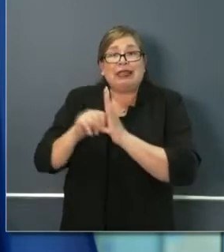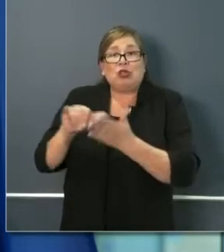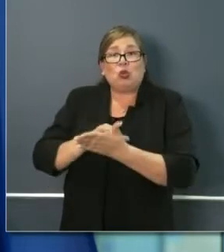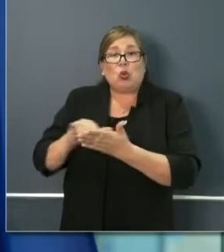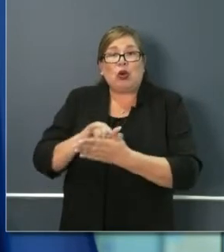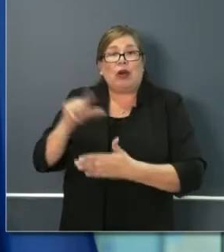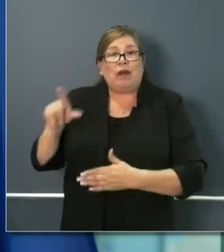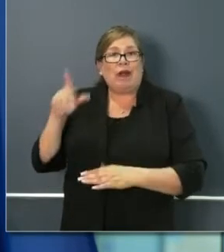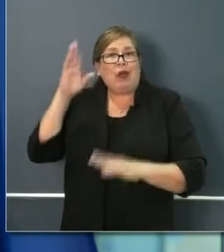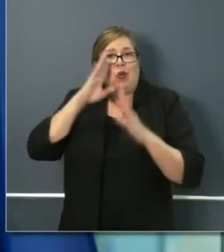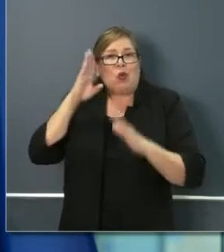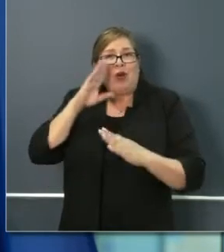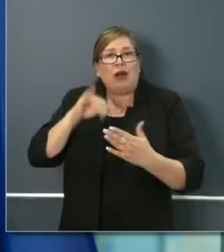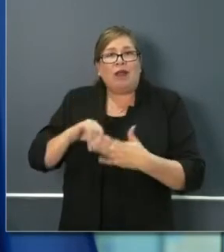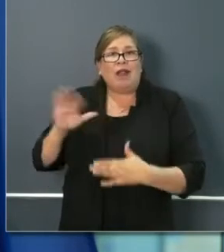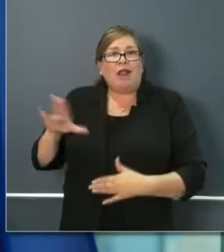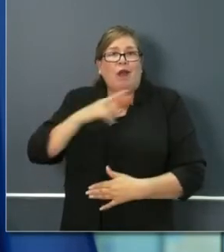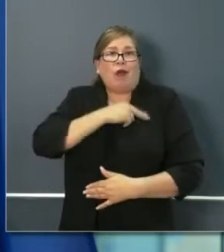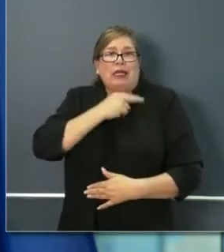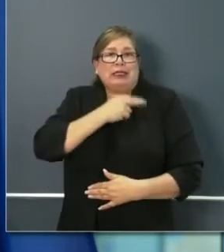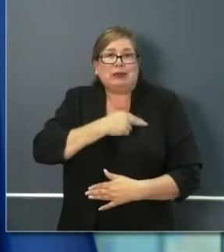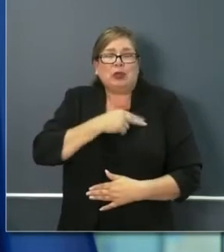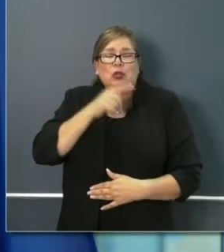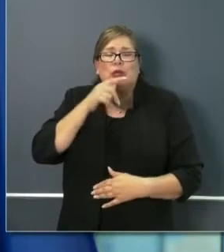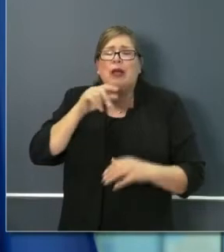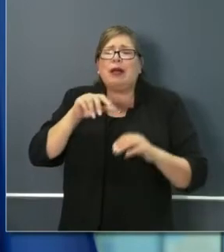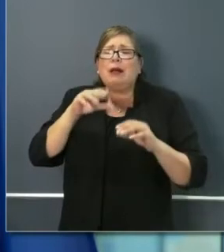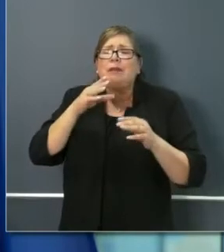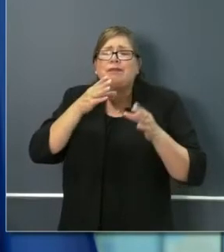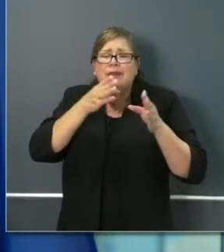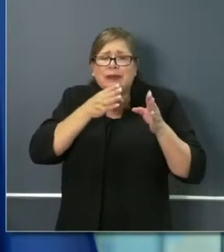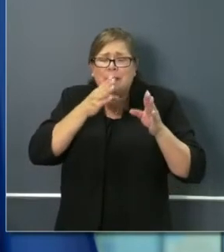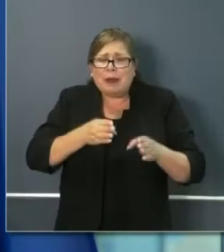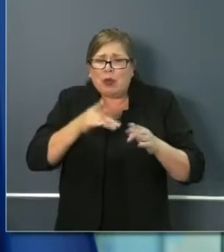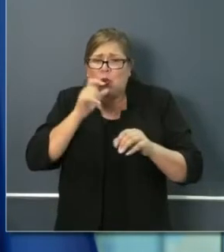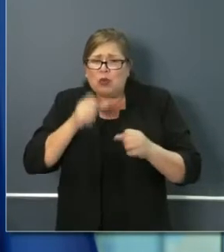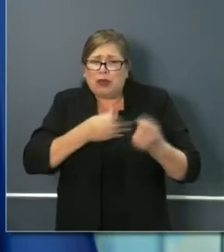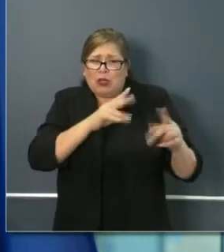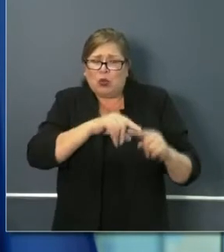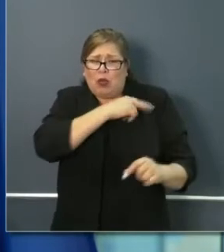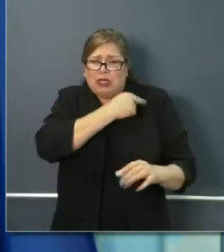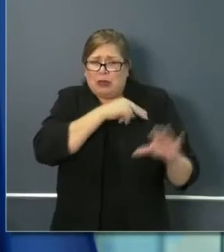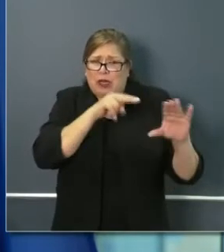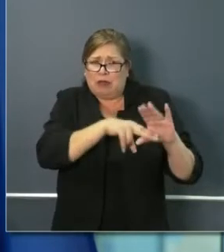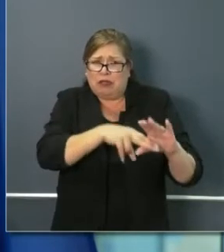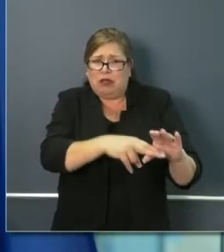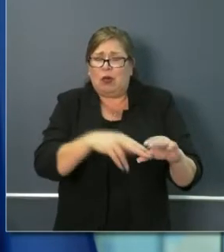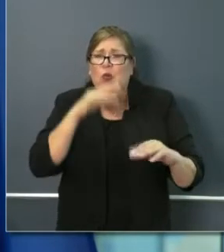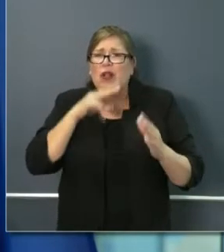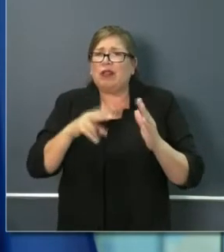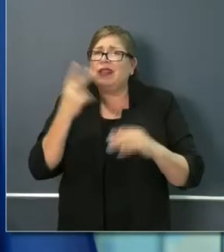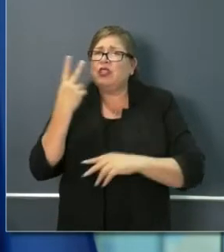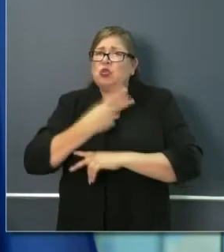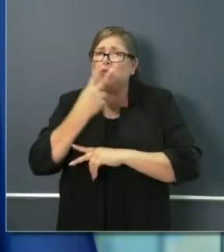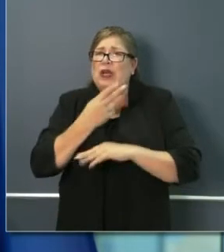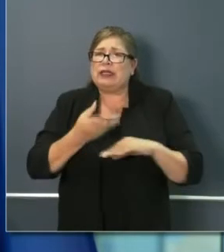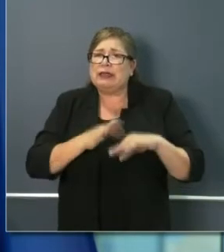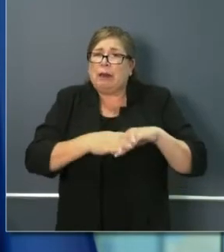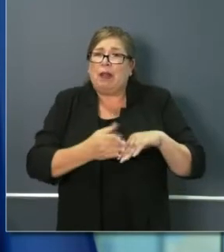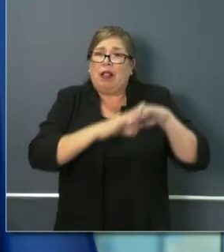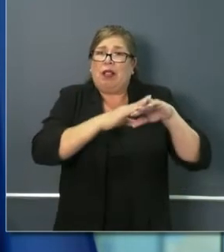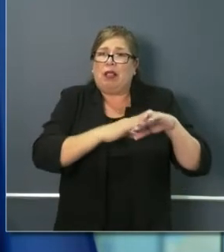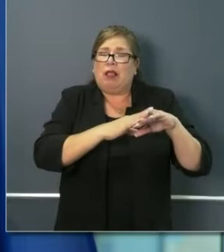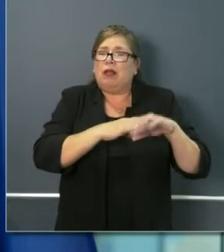here, at least for now, they're doubling every 5 days. Does that show that our numbers, are they moving in a good direction at least? Do you see some